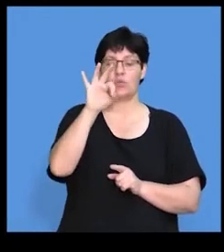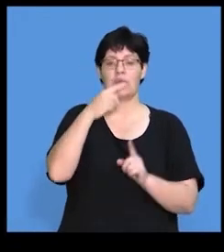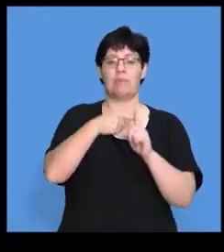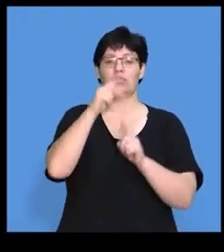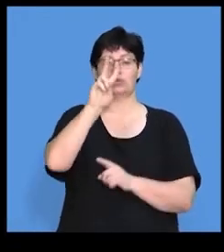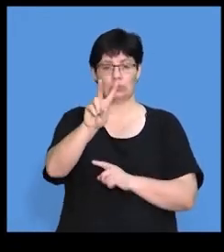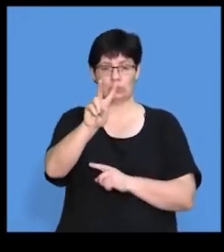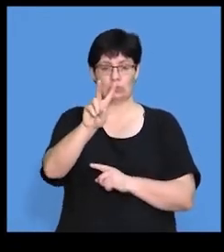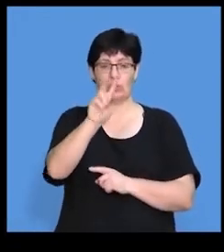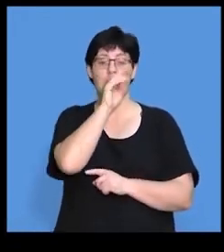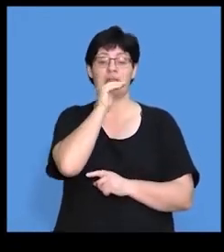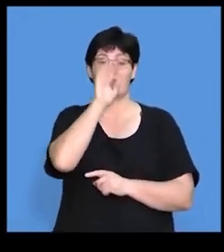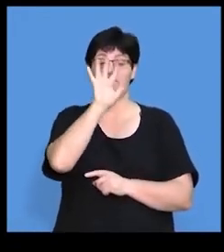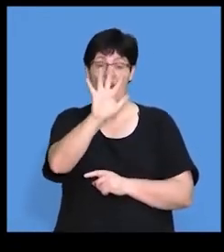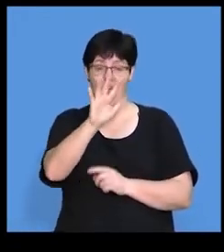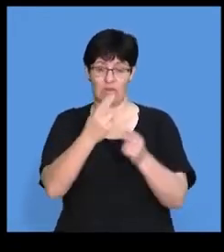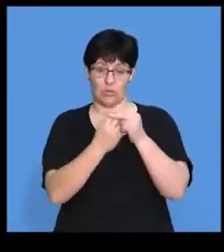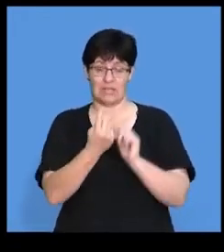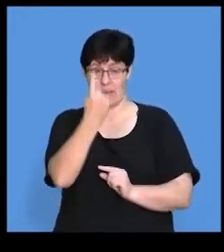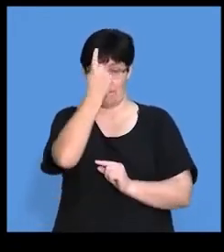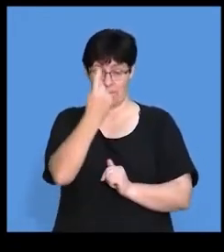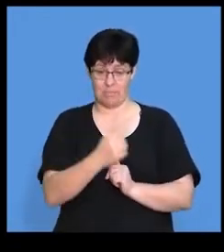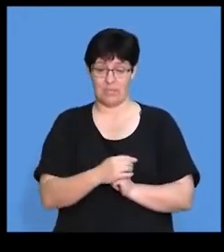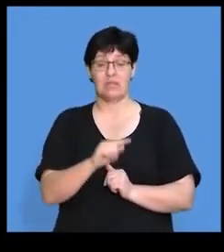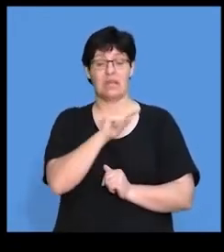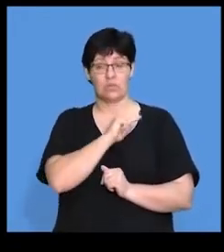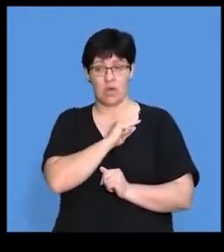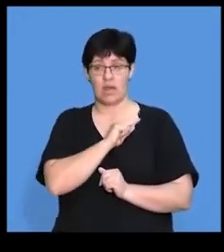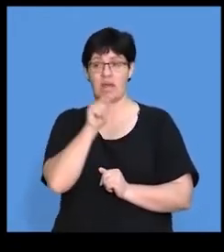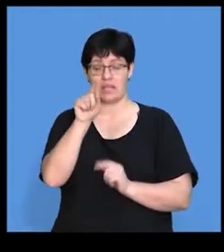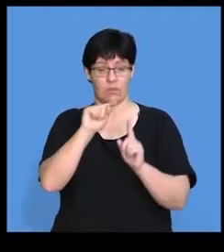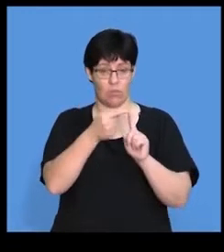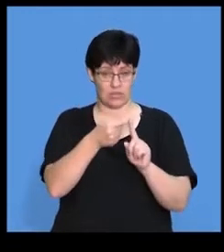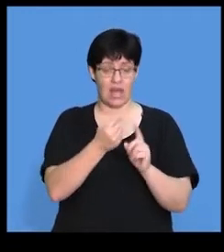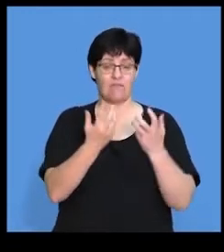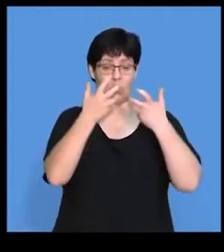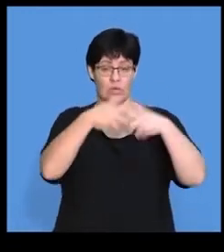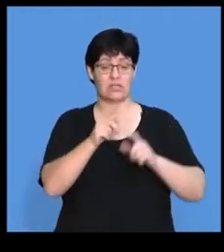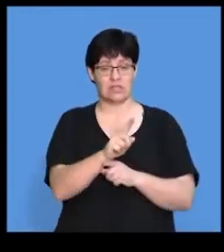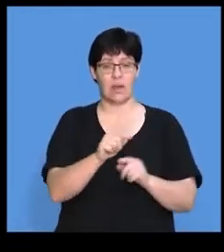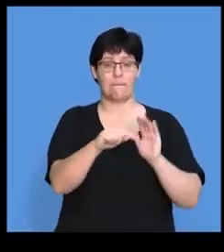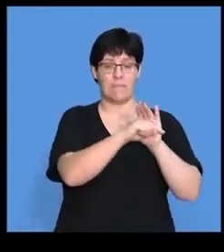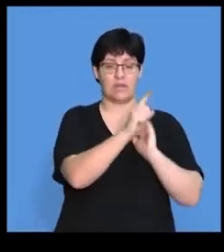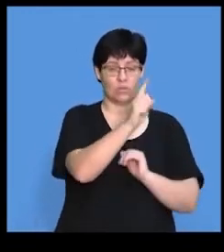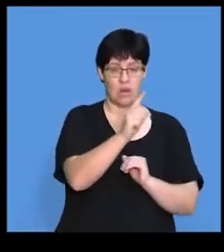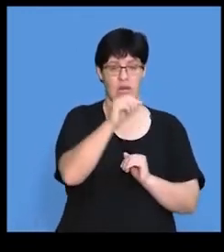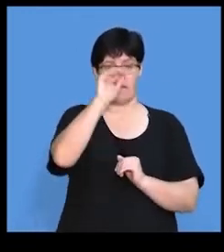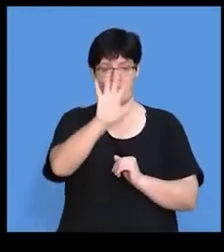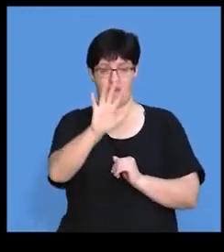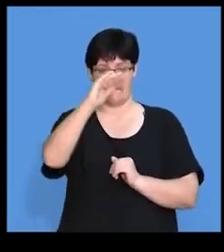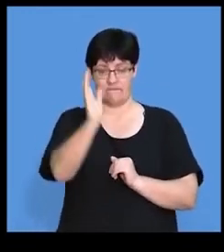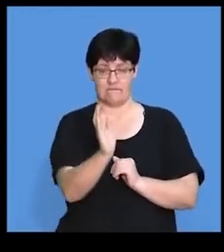plus 2, which is 5 units up. So therefore, this point has the coordinates minus 1,